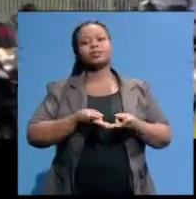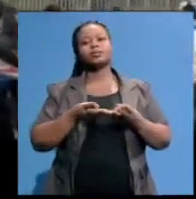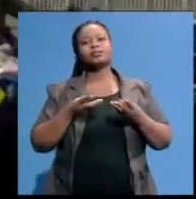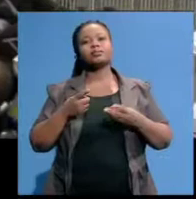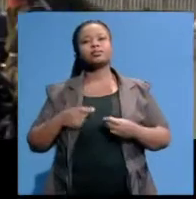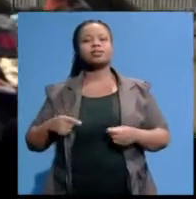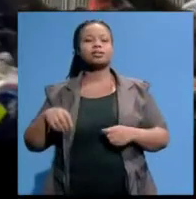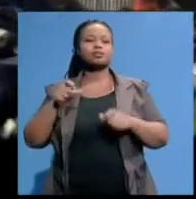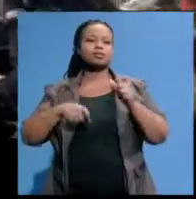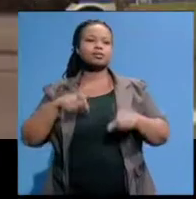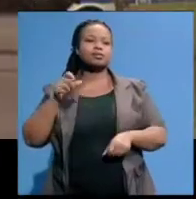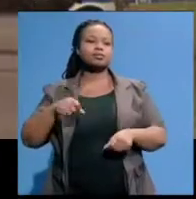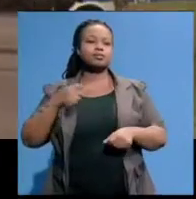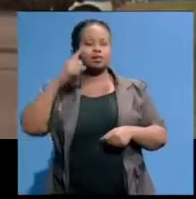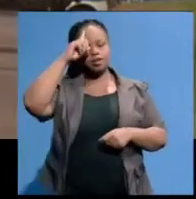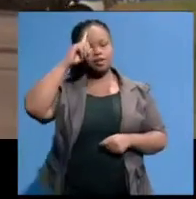owesizwe lusaka